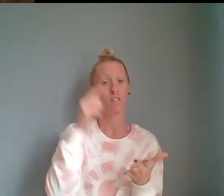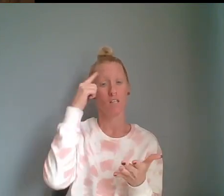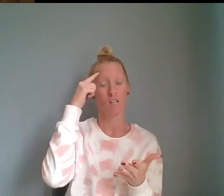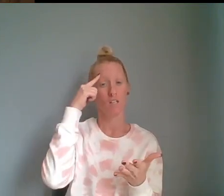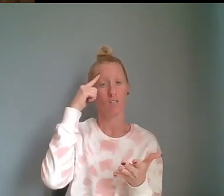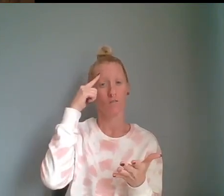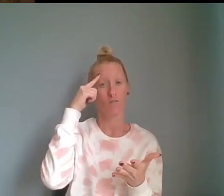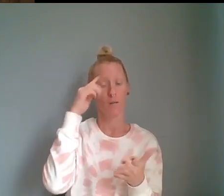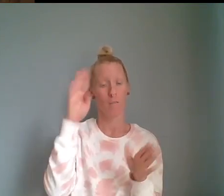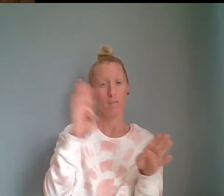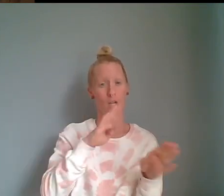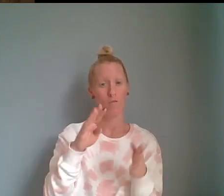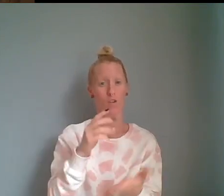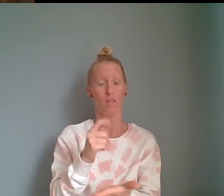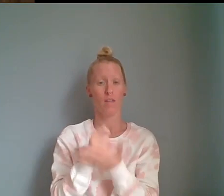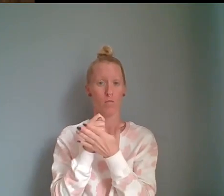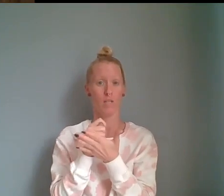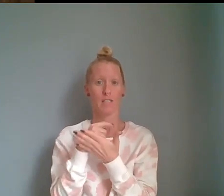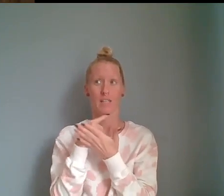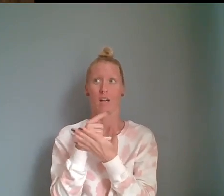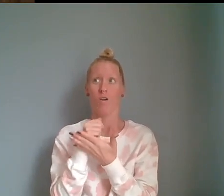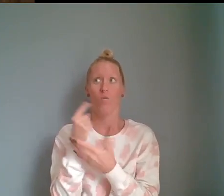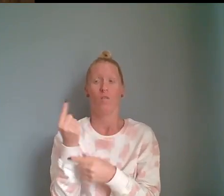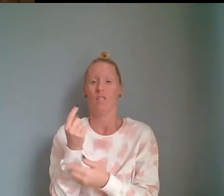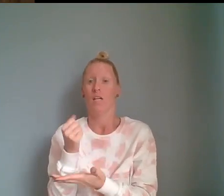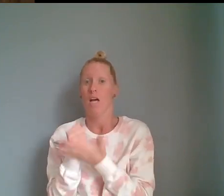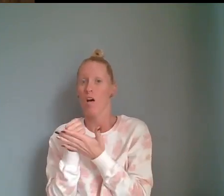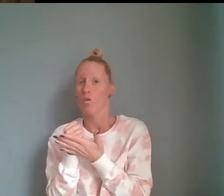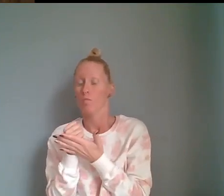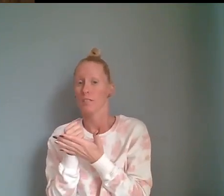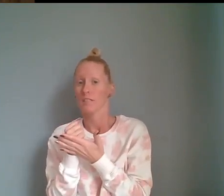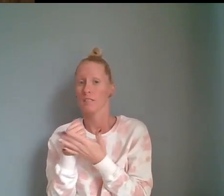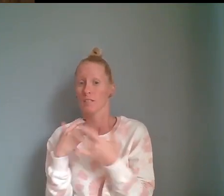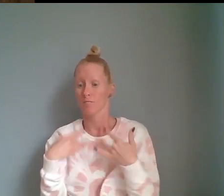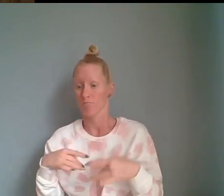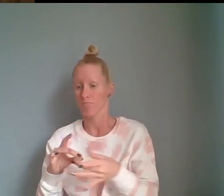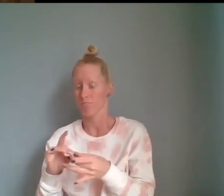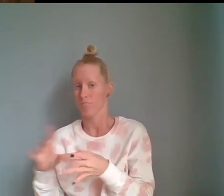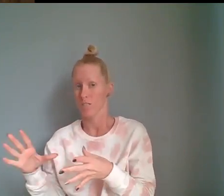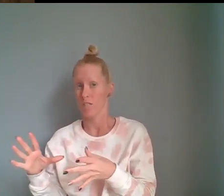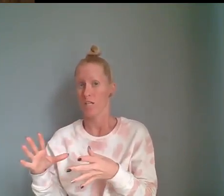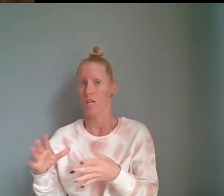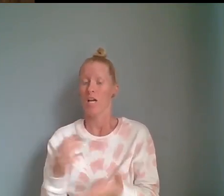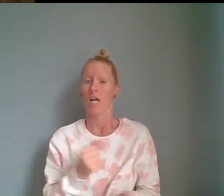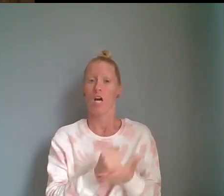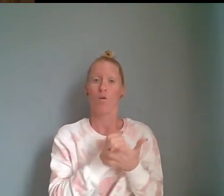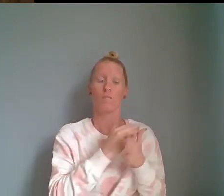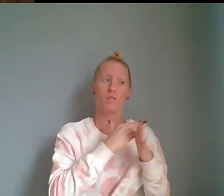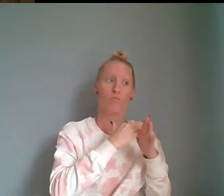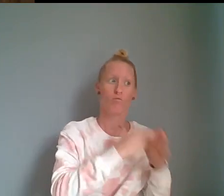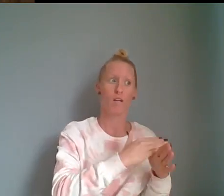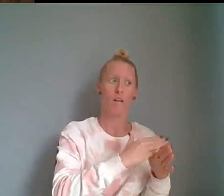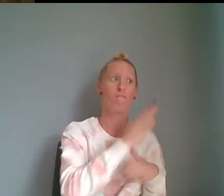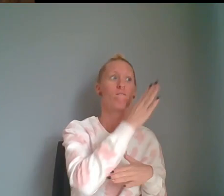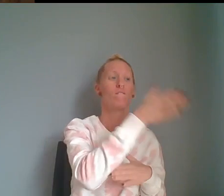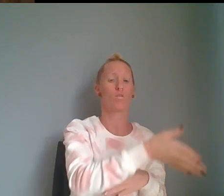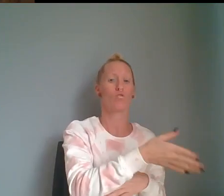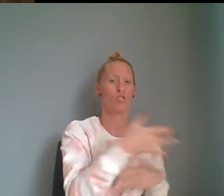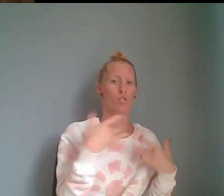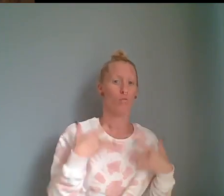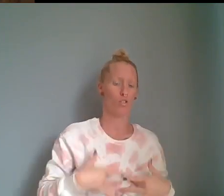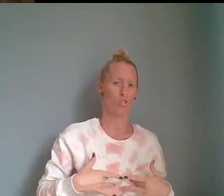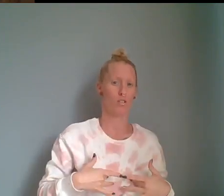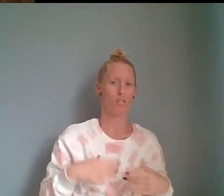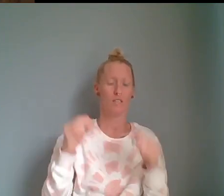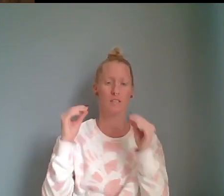therapy is that it not only helps people get out of a current episode of depression, it helps to prevent future episodes of depression because it